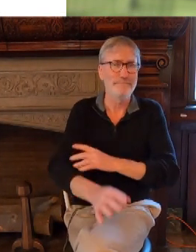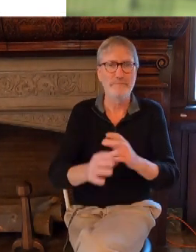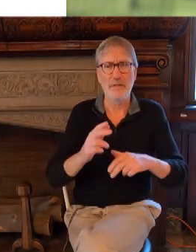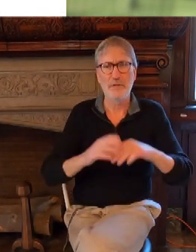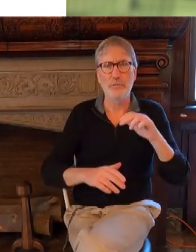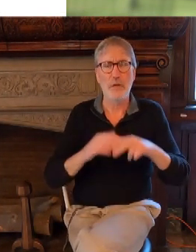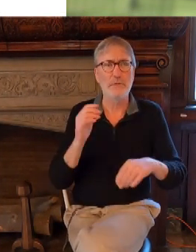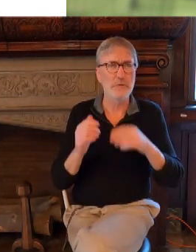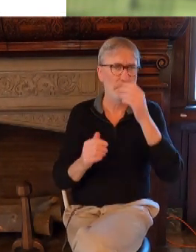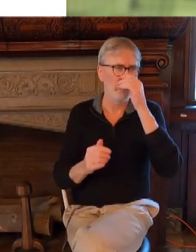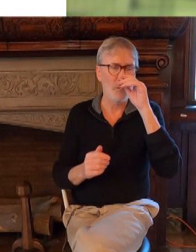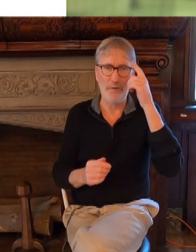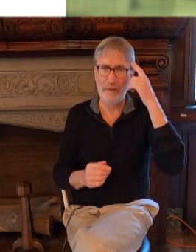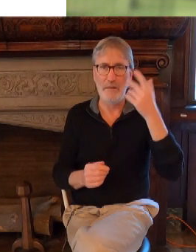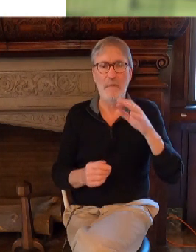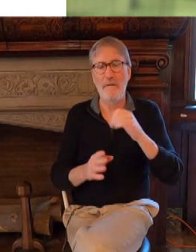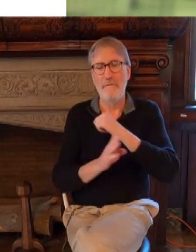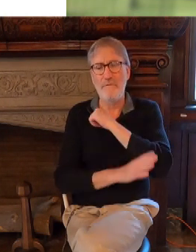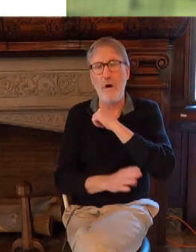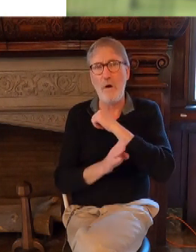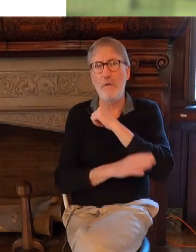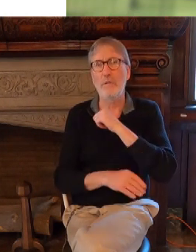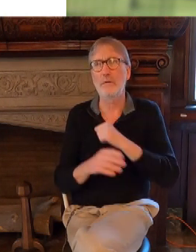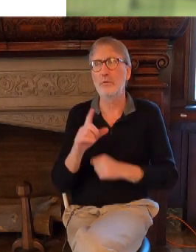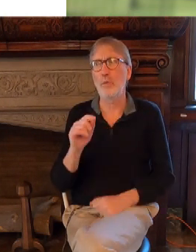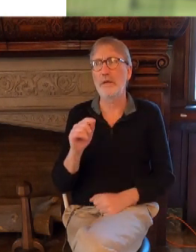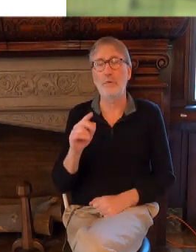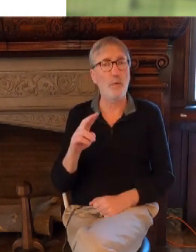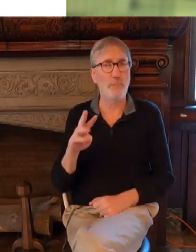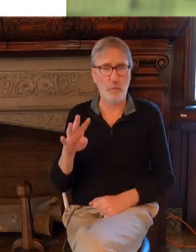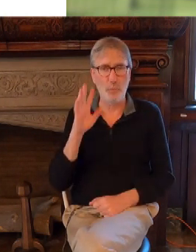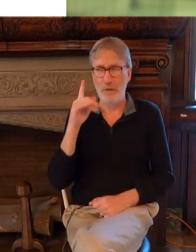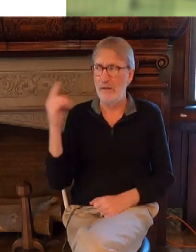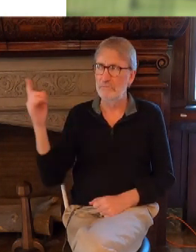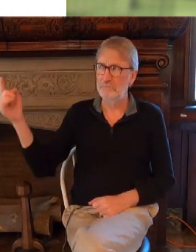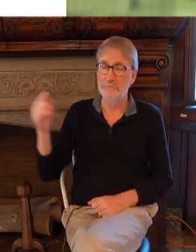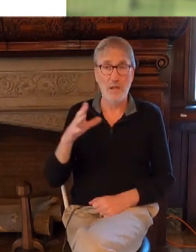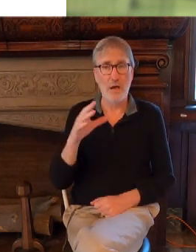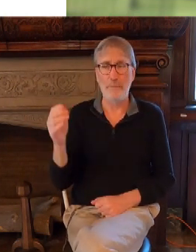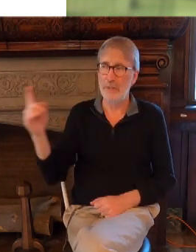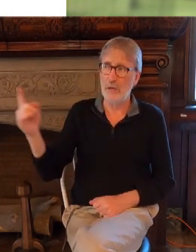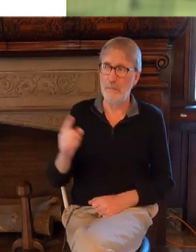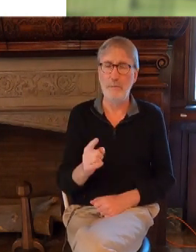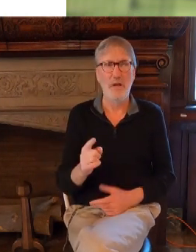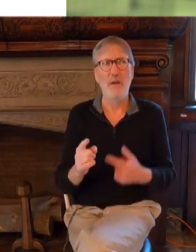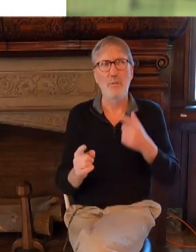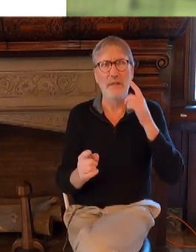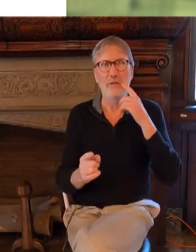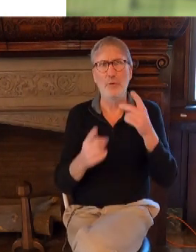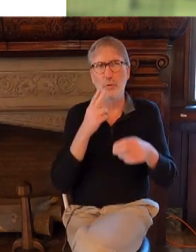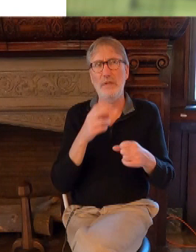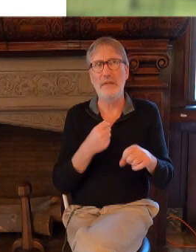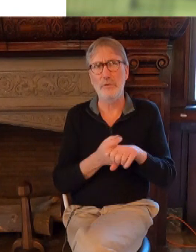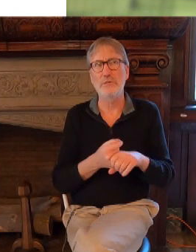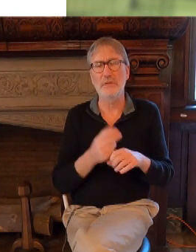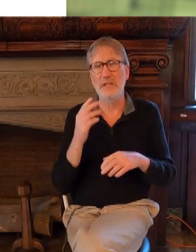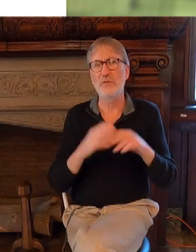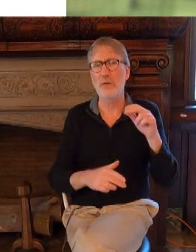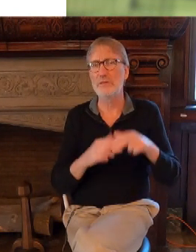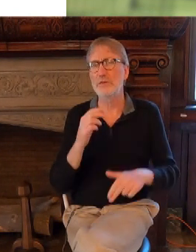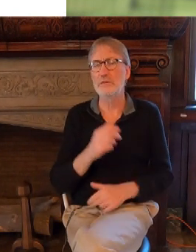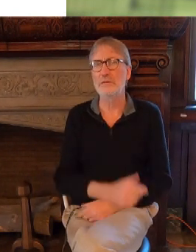I'm projecting fall of 2024 to get a contractor on board, and then we're estimating about two construction seasons to complete that